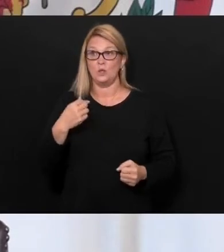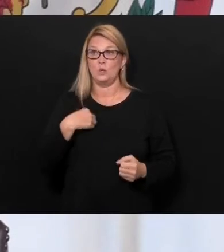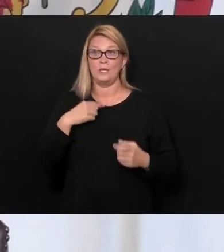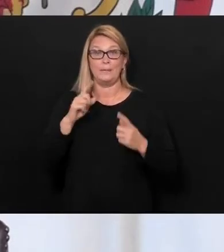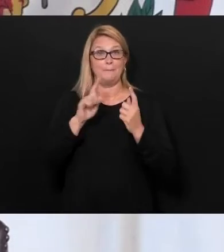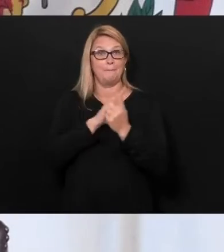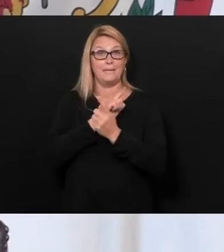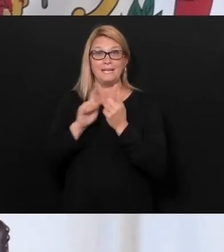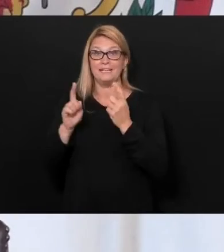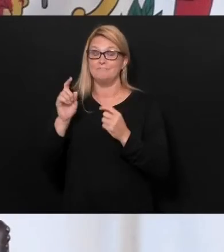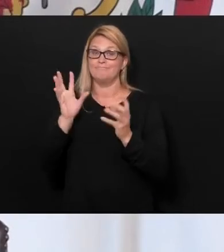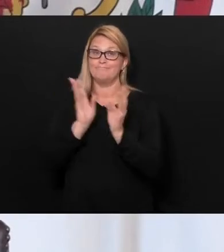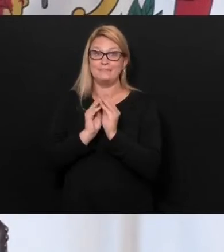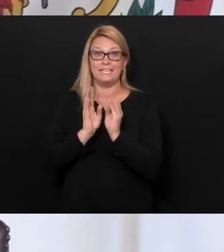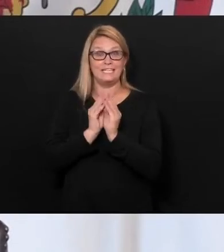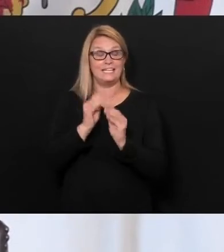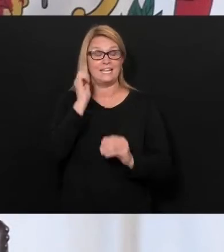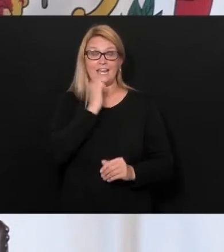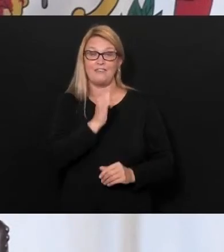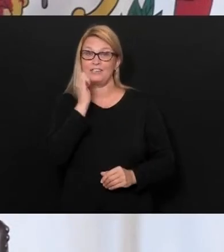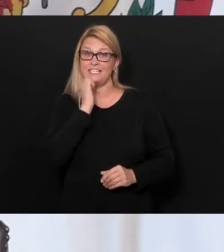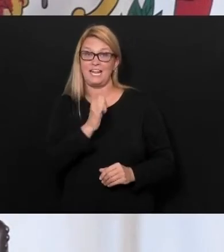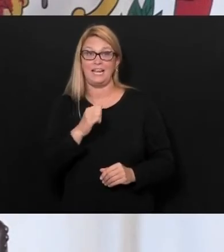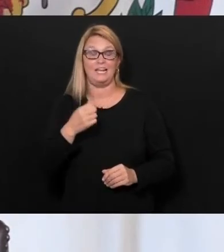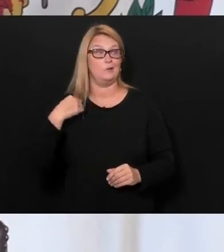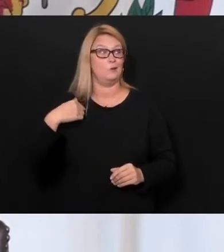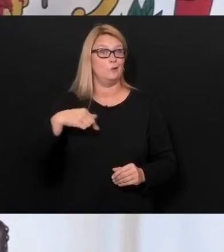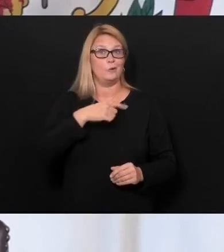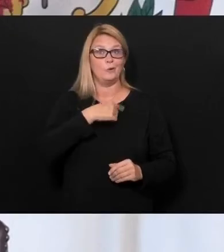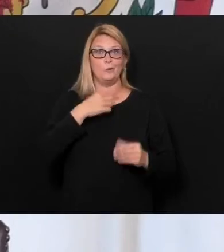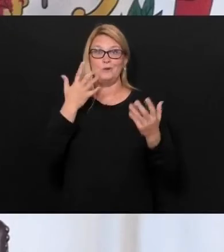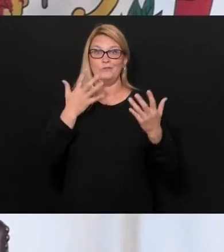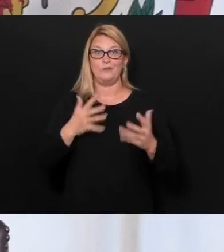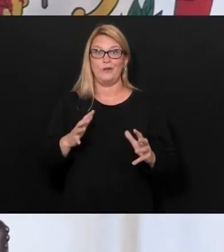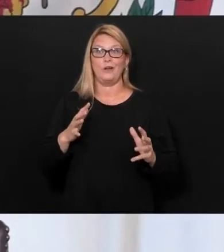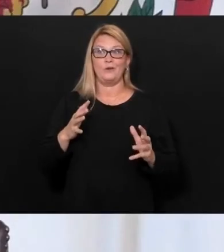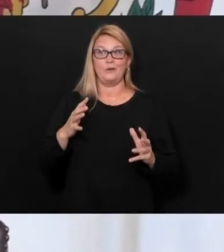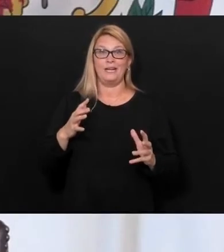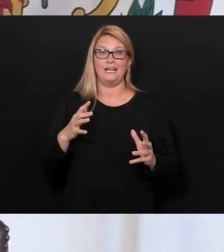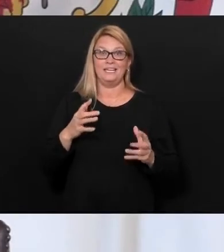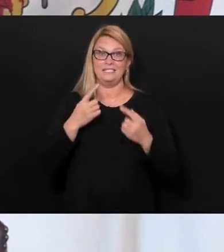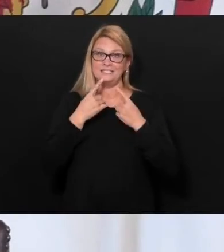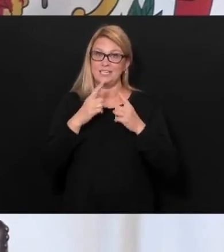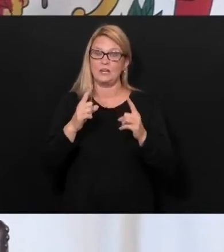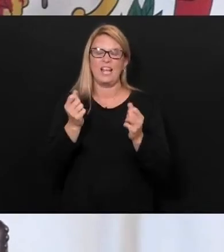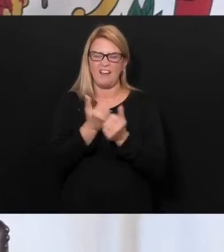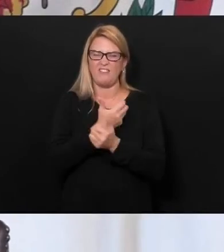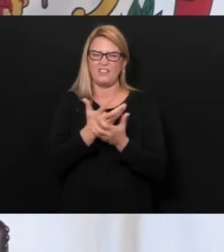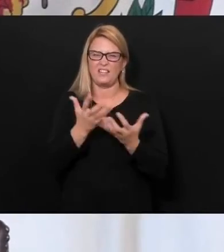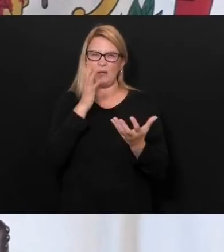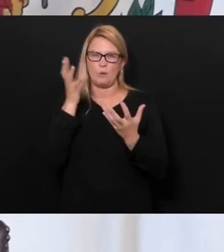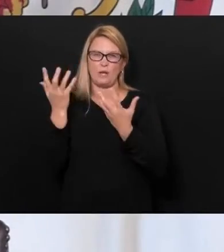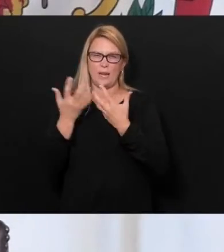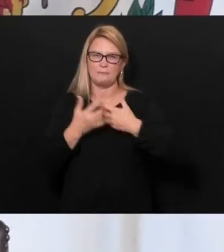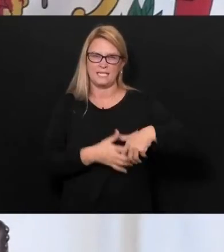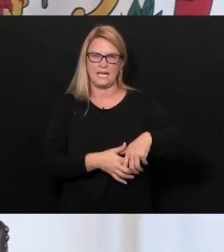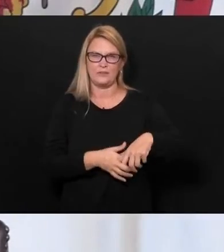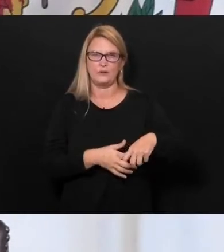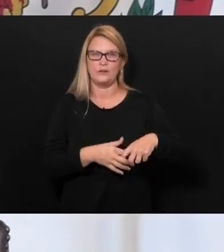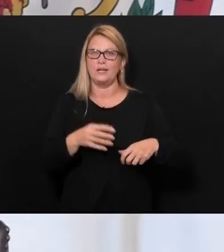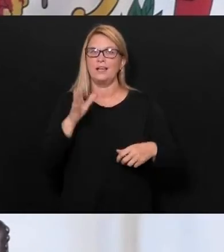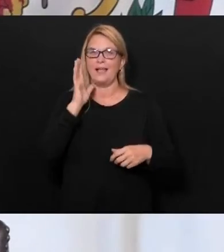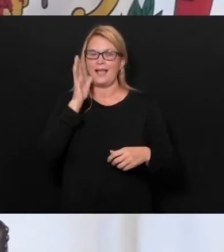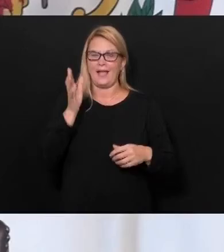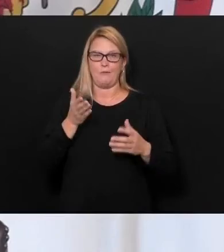day. I'll bring them in here where they can tell you the same thing that I've already told you, but this thing's going to come together, and we're going to just go right